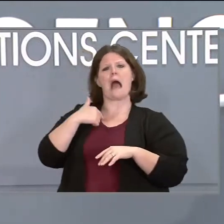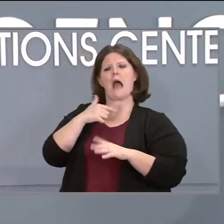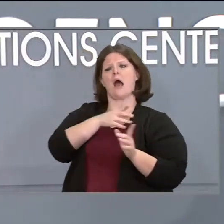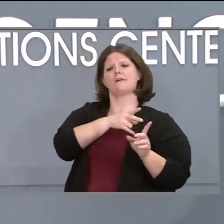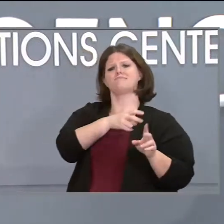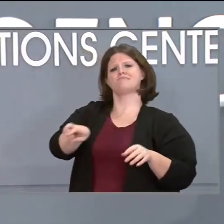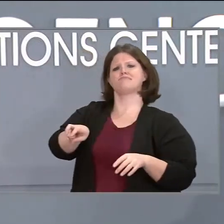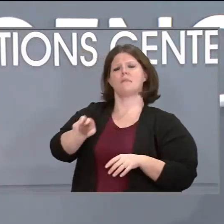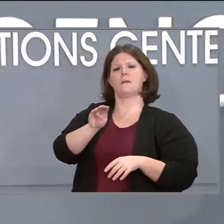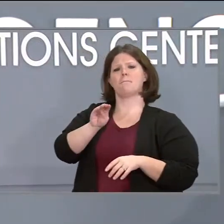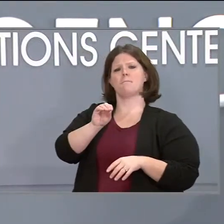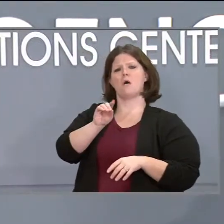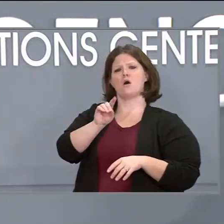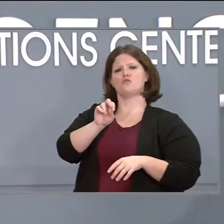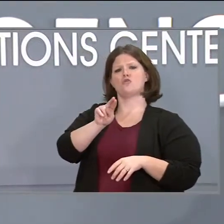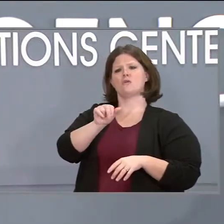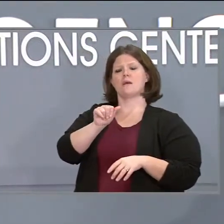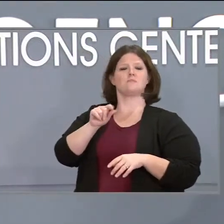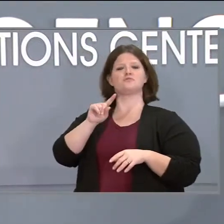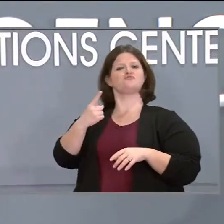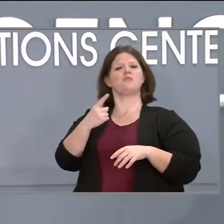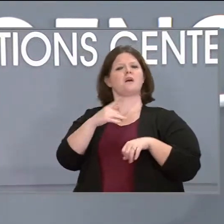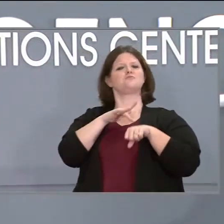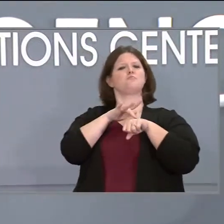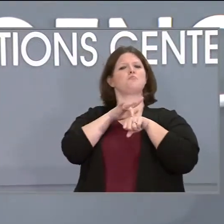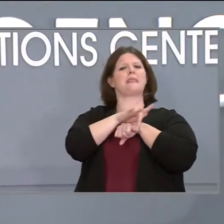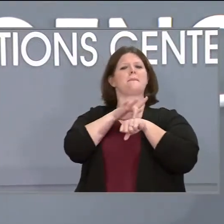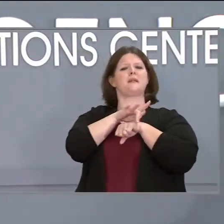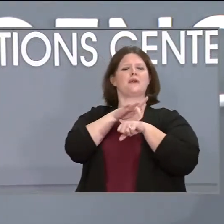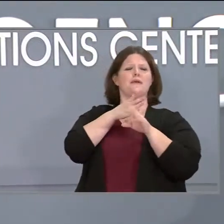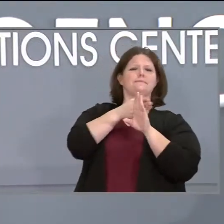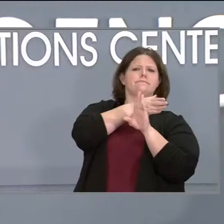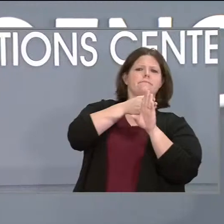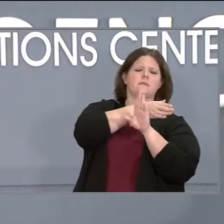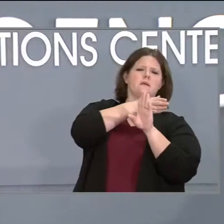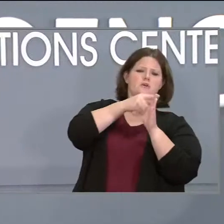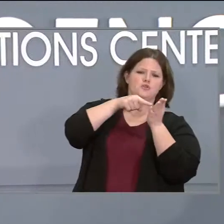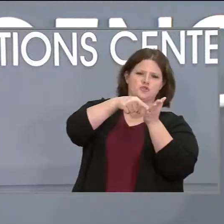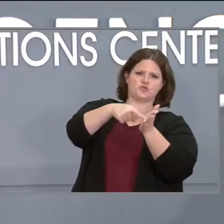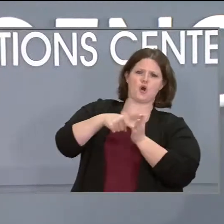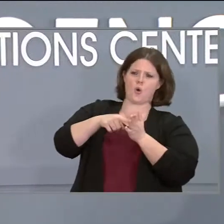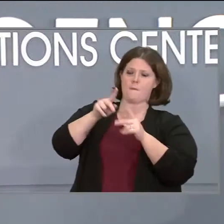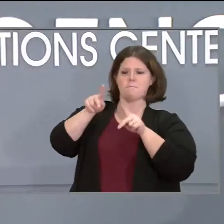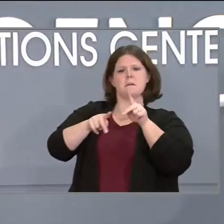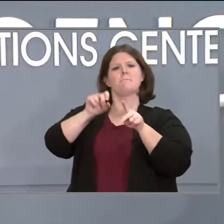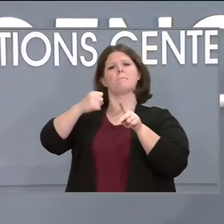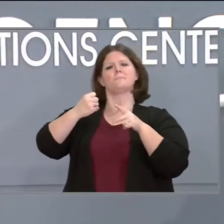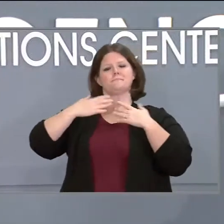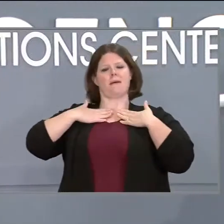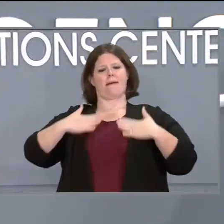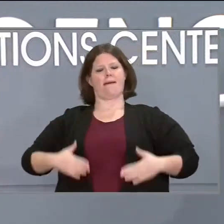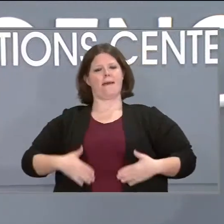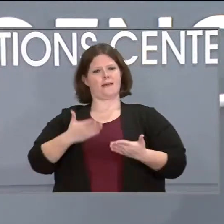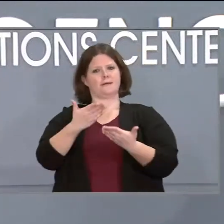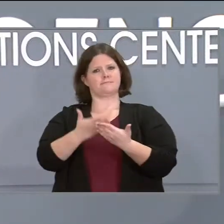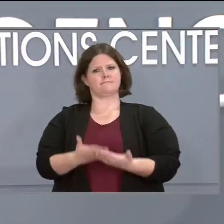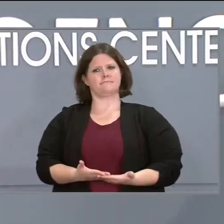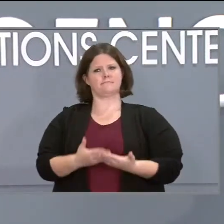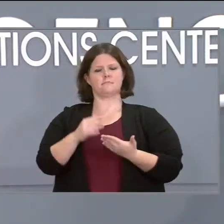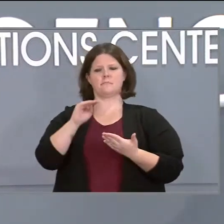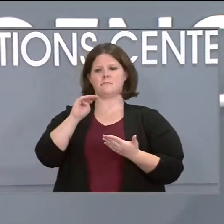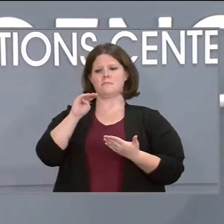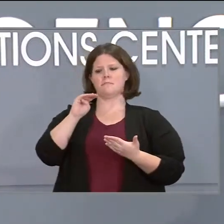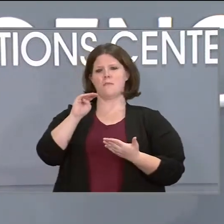Moderna booster was some preliminary evidence that showed that some better immune response from those